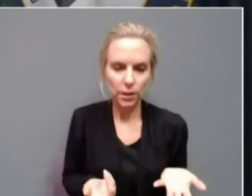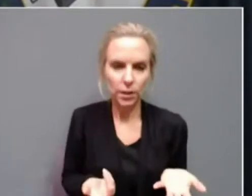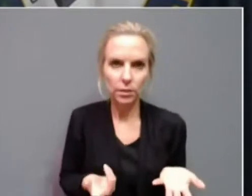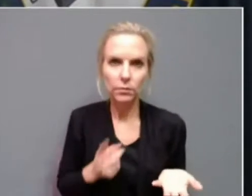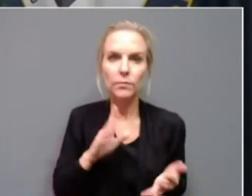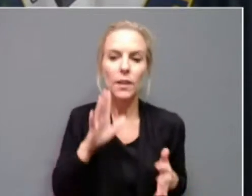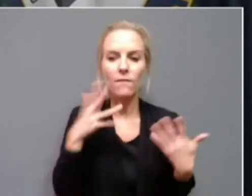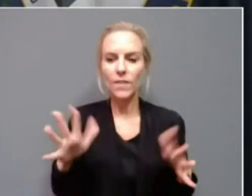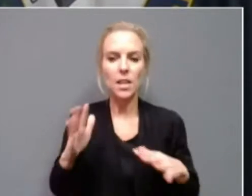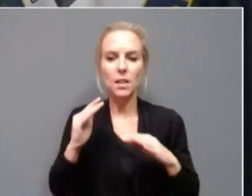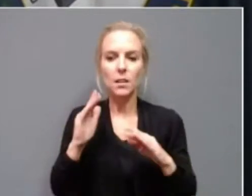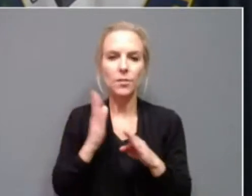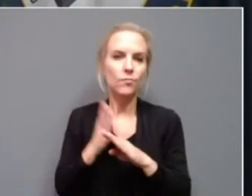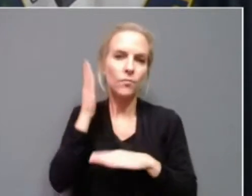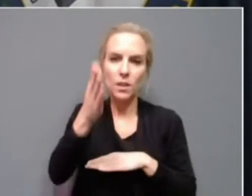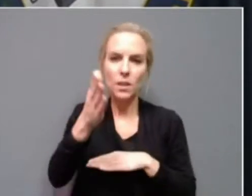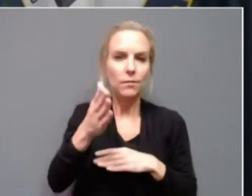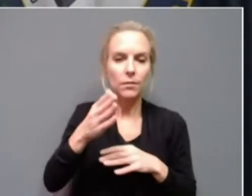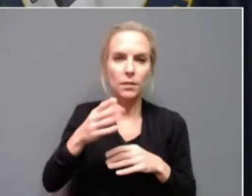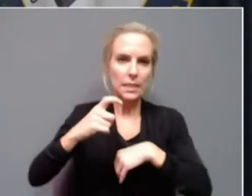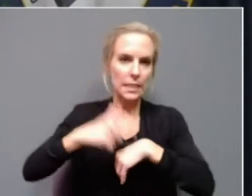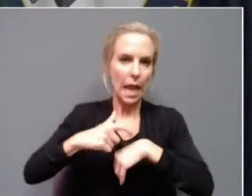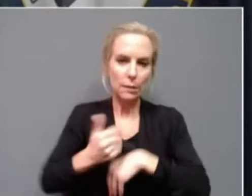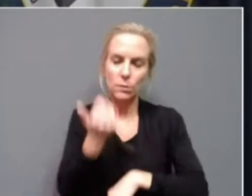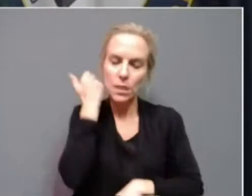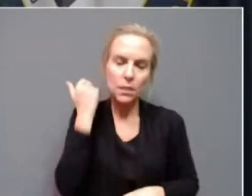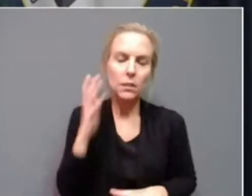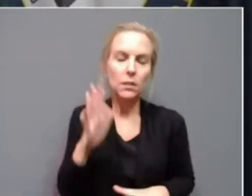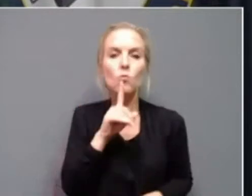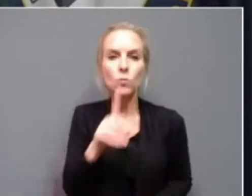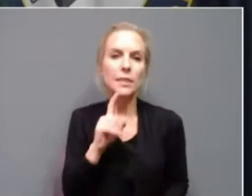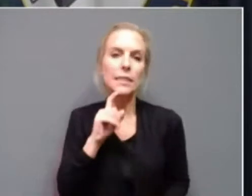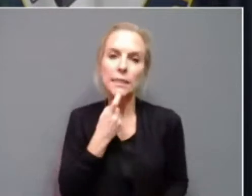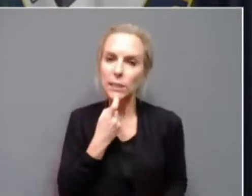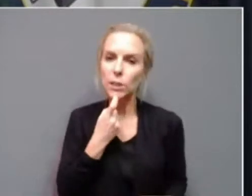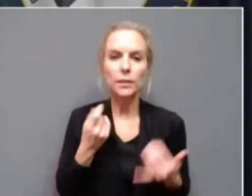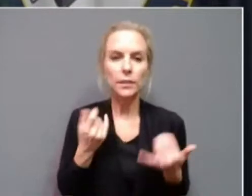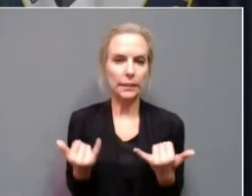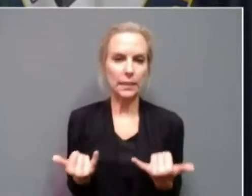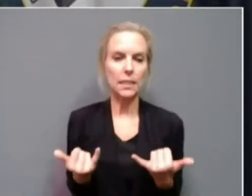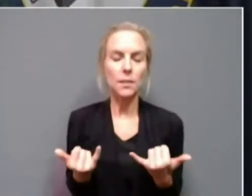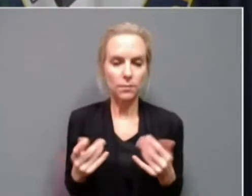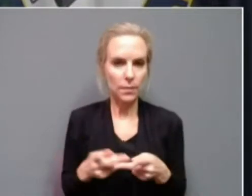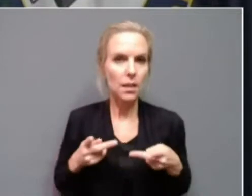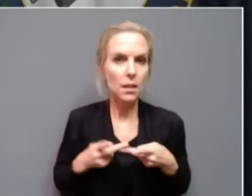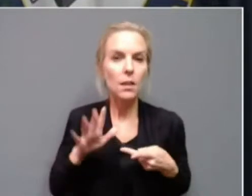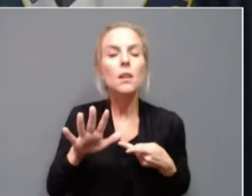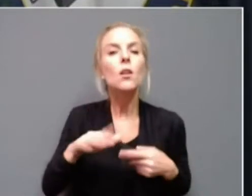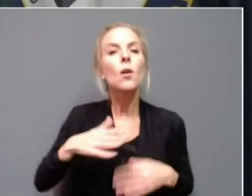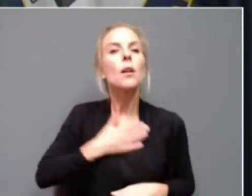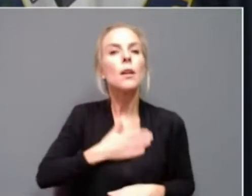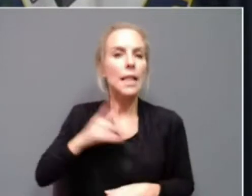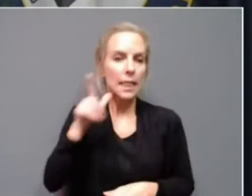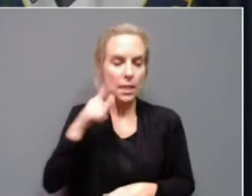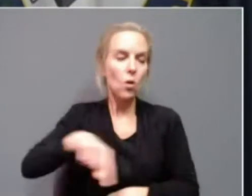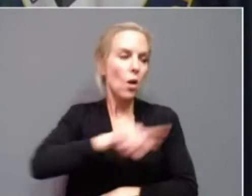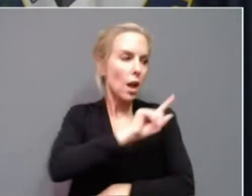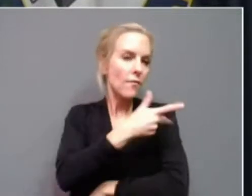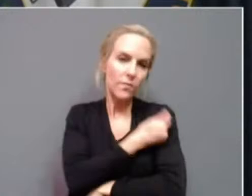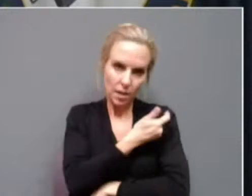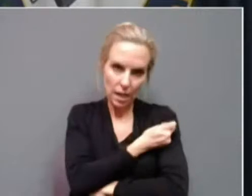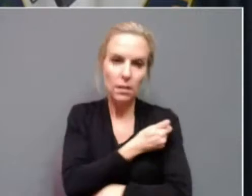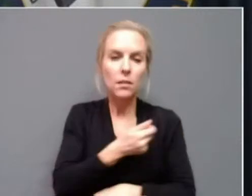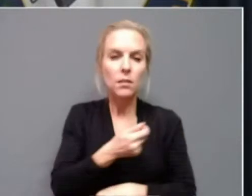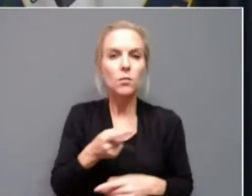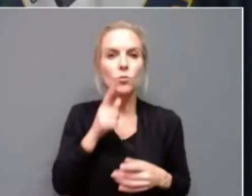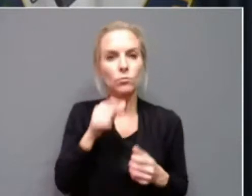gone long today, but we're at a serious place. Listen, get vaccinated to save the lives of those